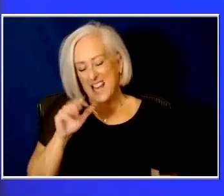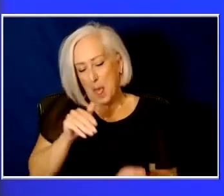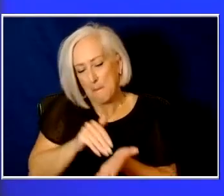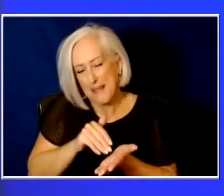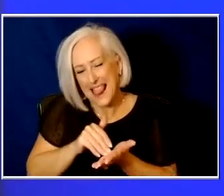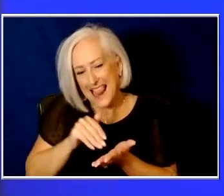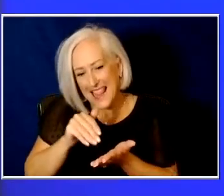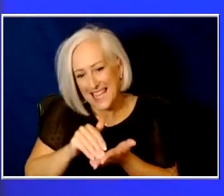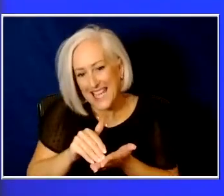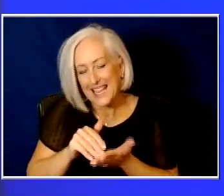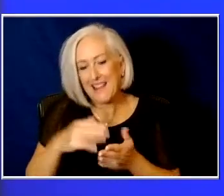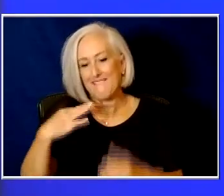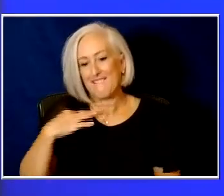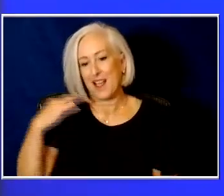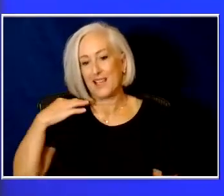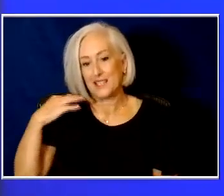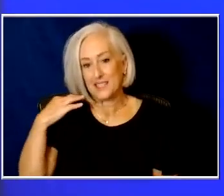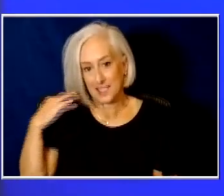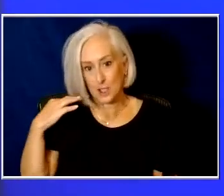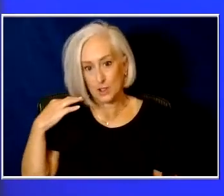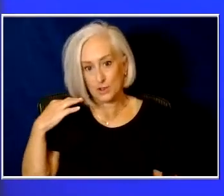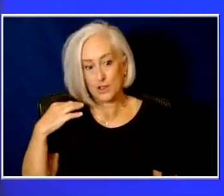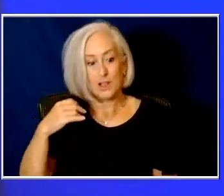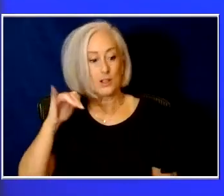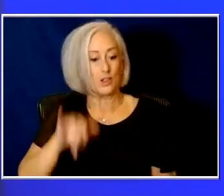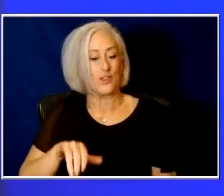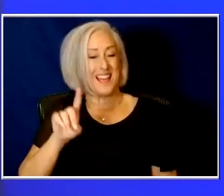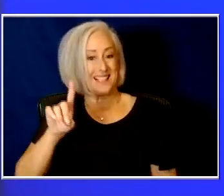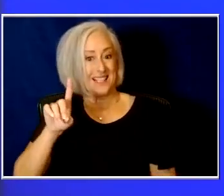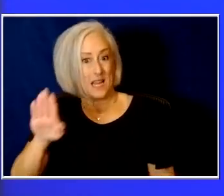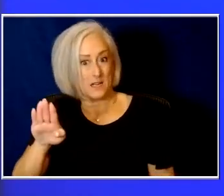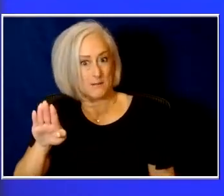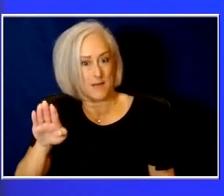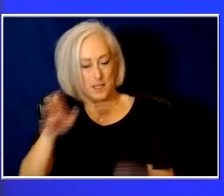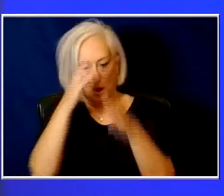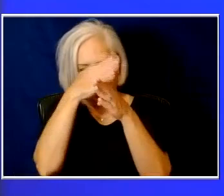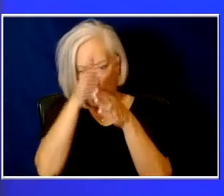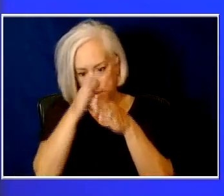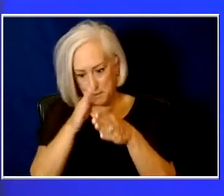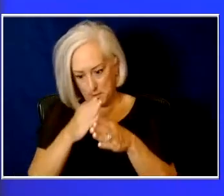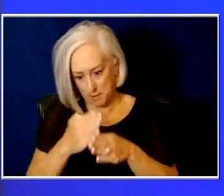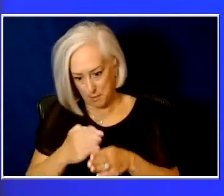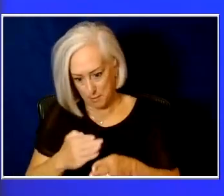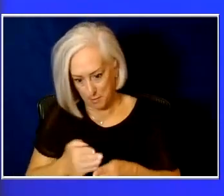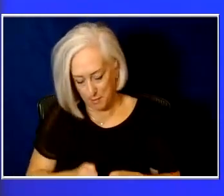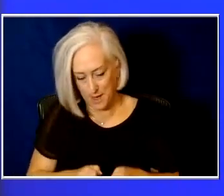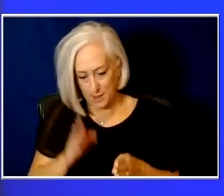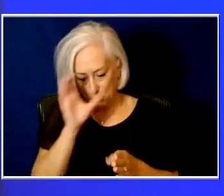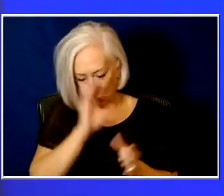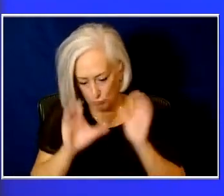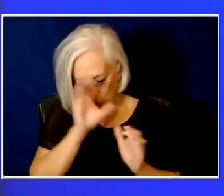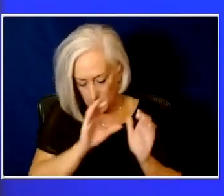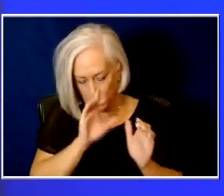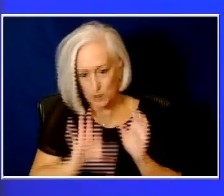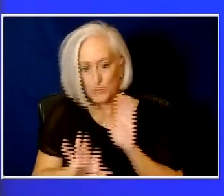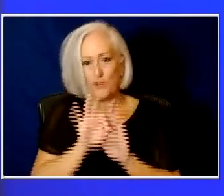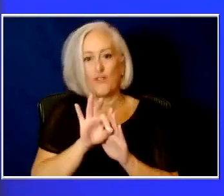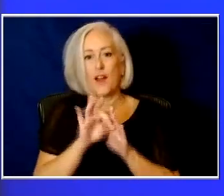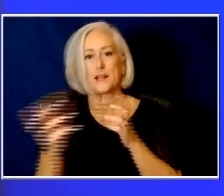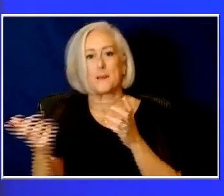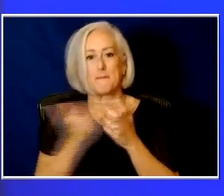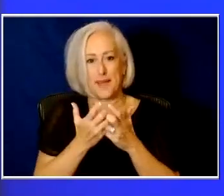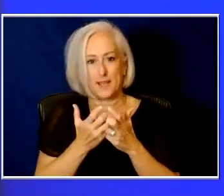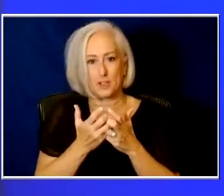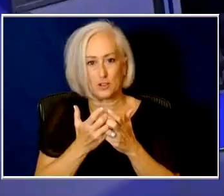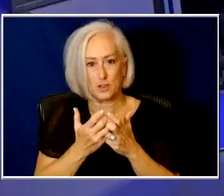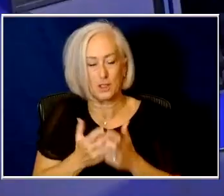it's a big database that helps us sort, and then we look through. In addition to that, we type family members as